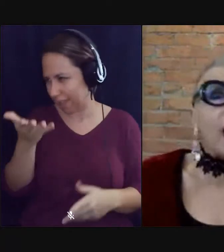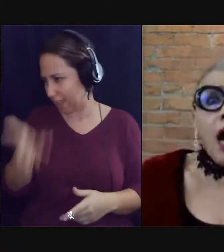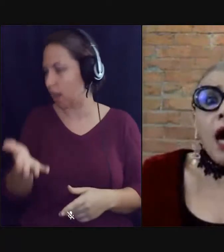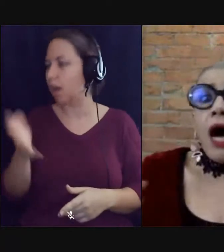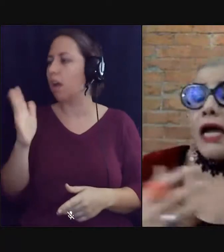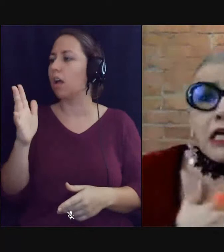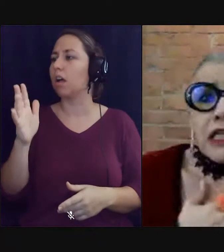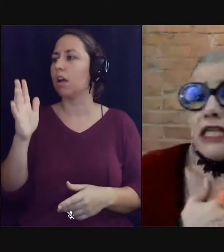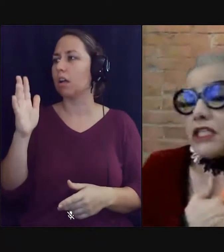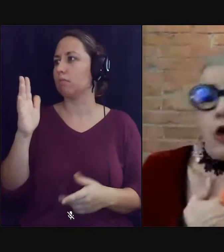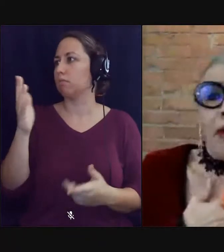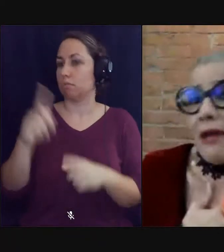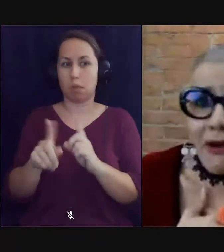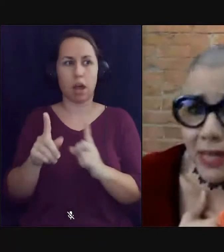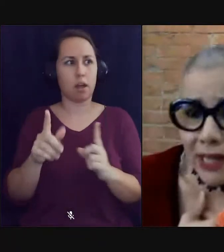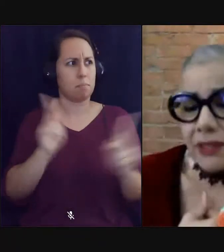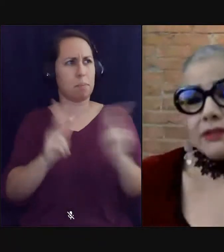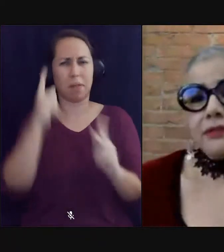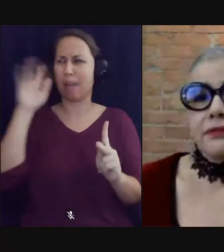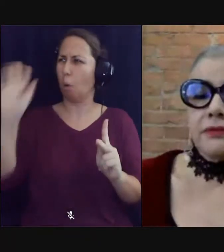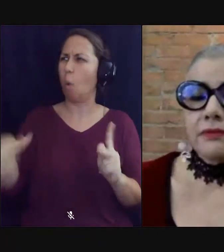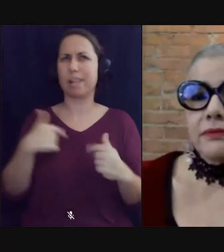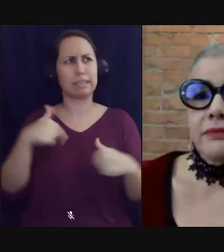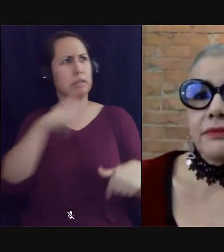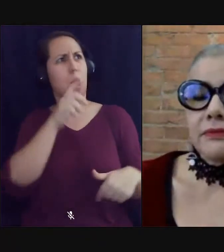going, oh, this is not my America.